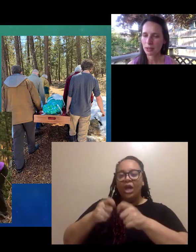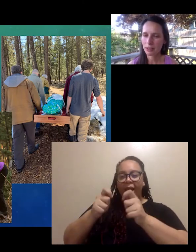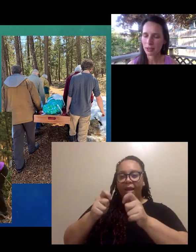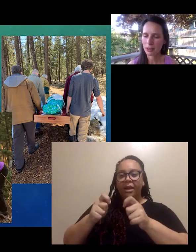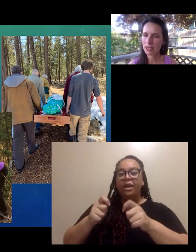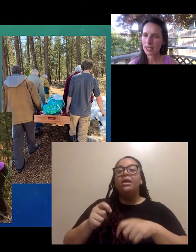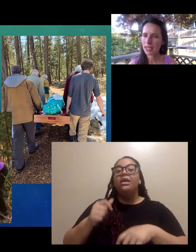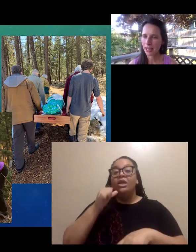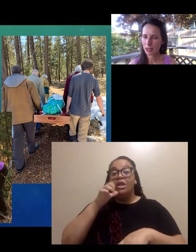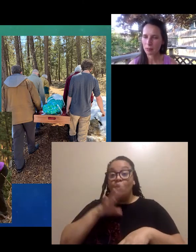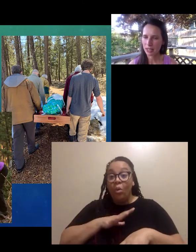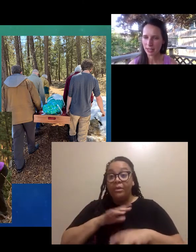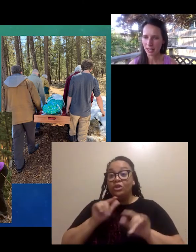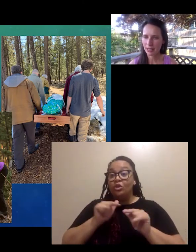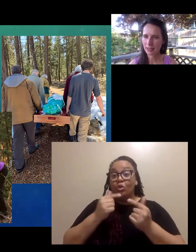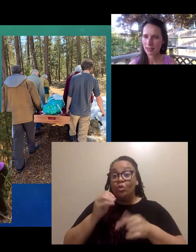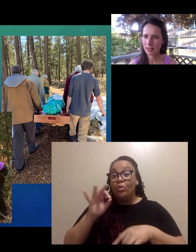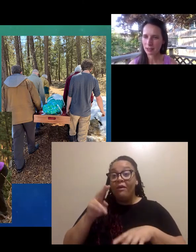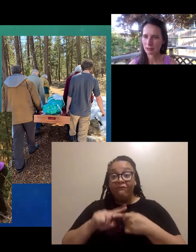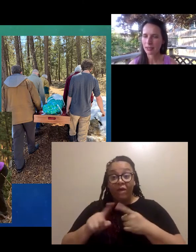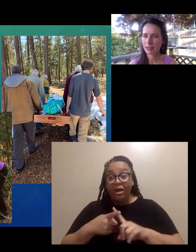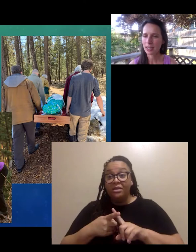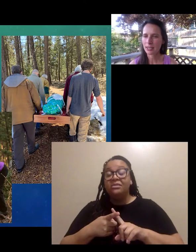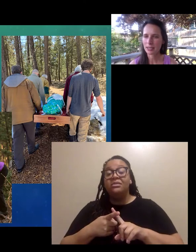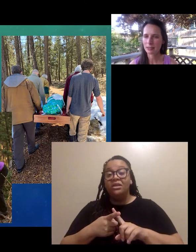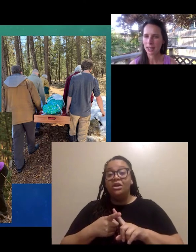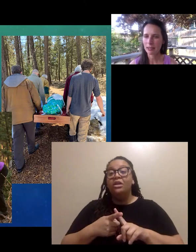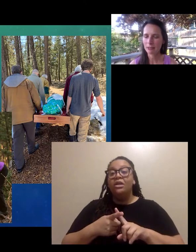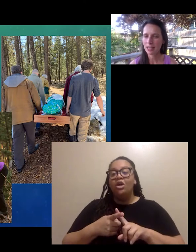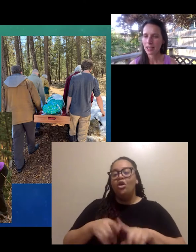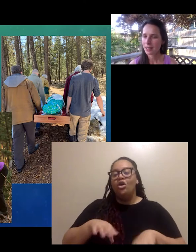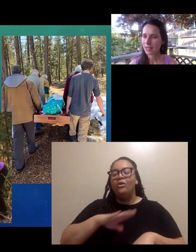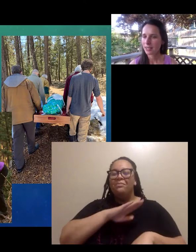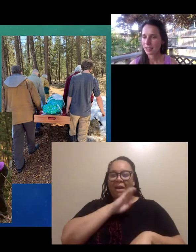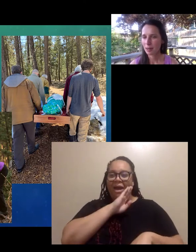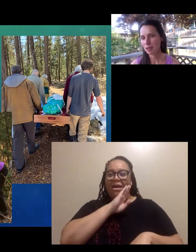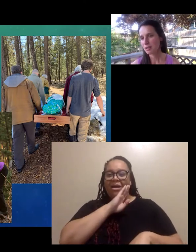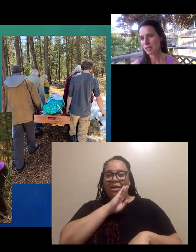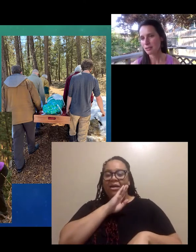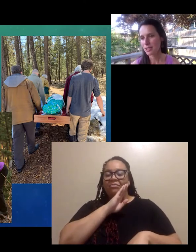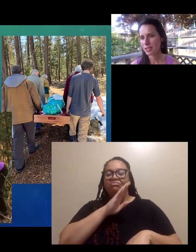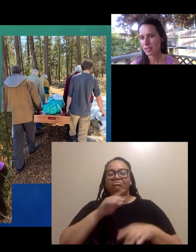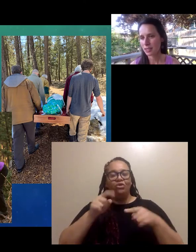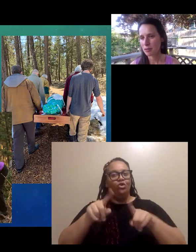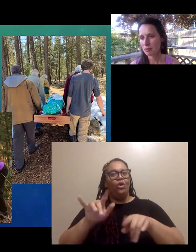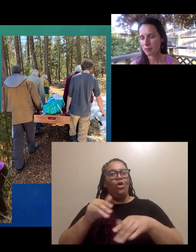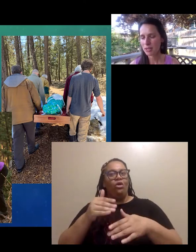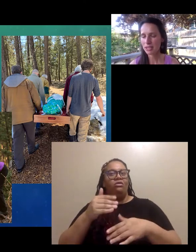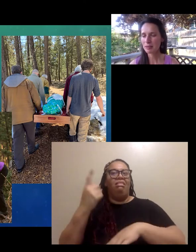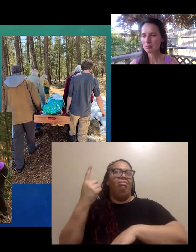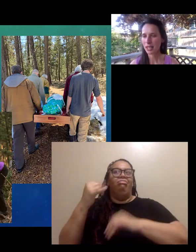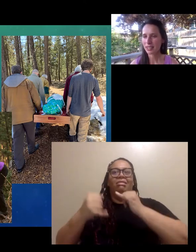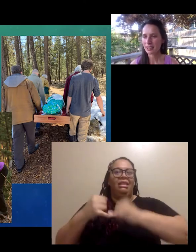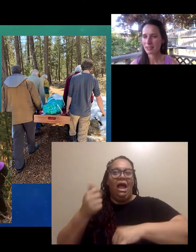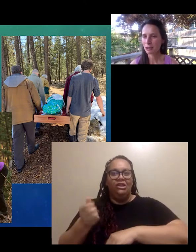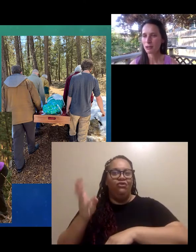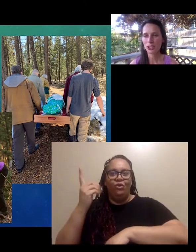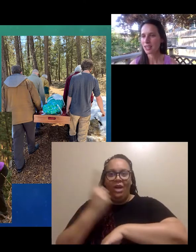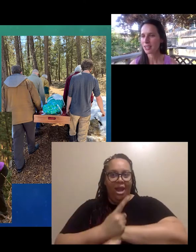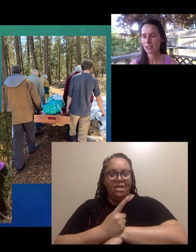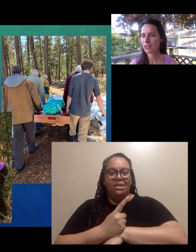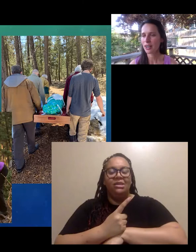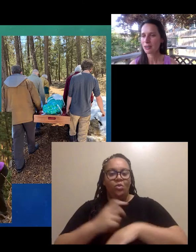who were, you know, sitting at her bedside in her final days of life, uh, kept themselves, um, busy by